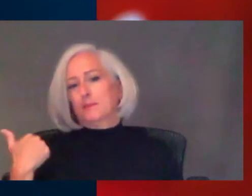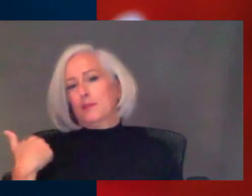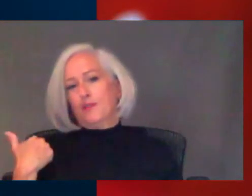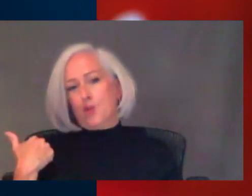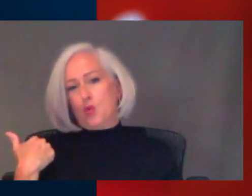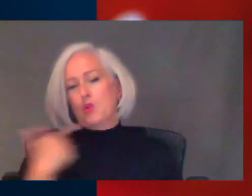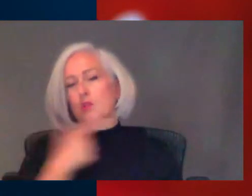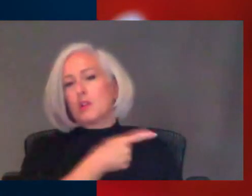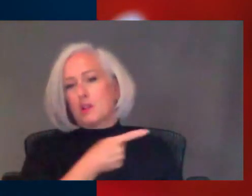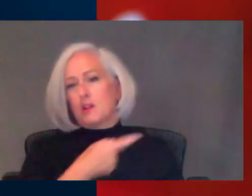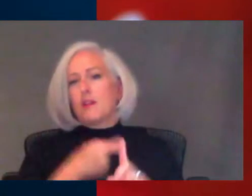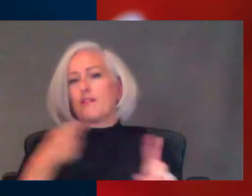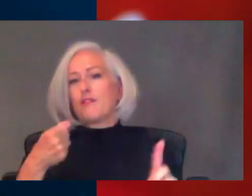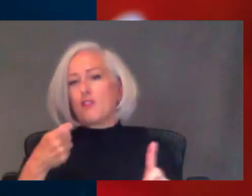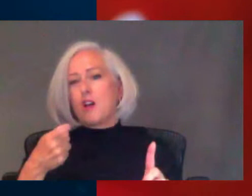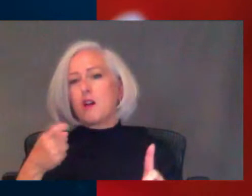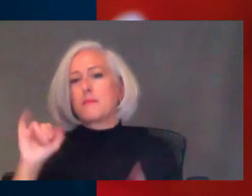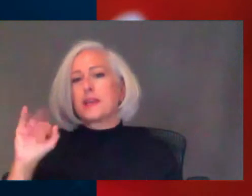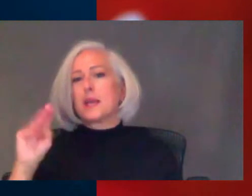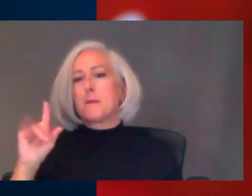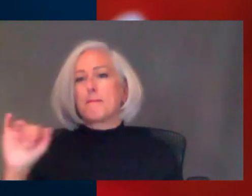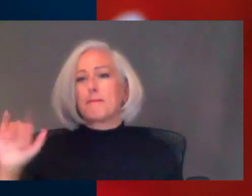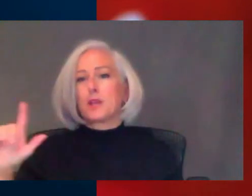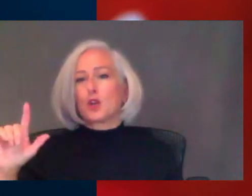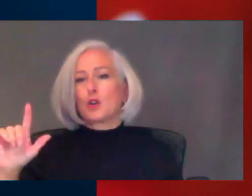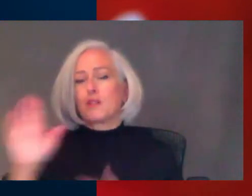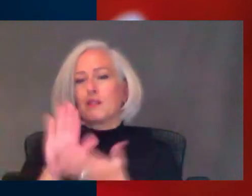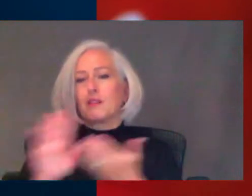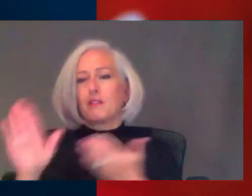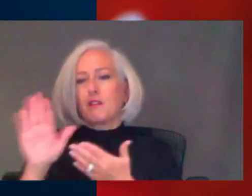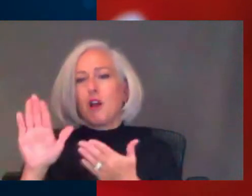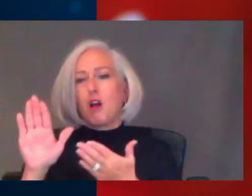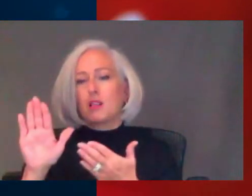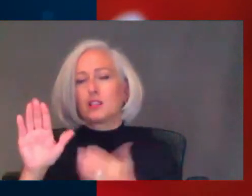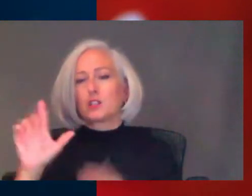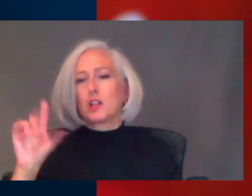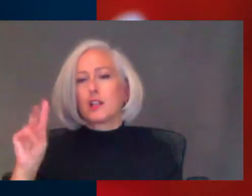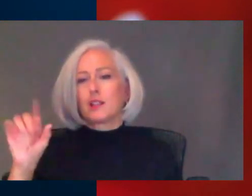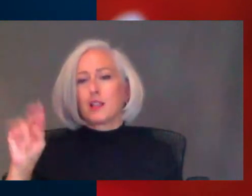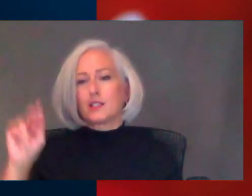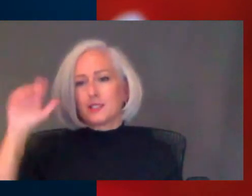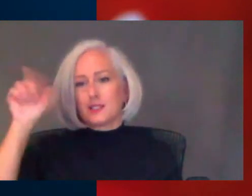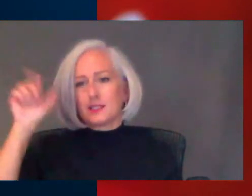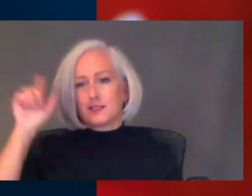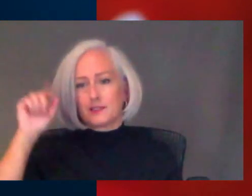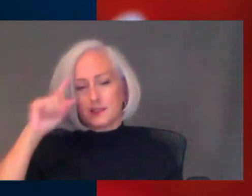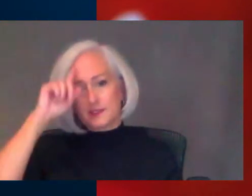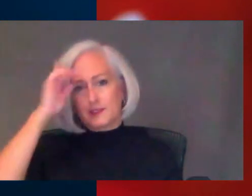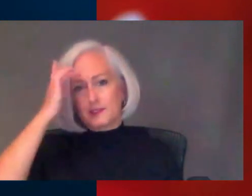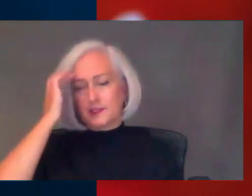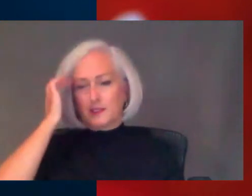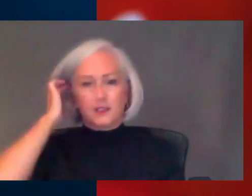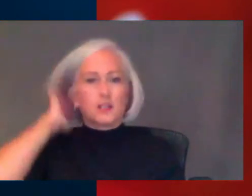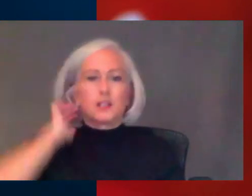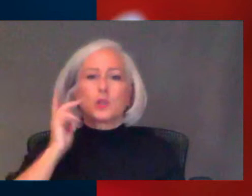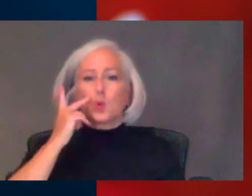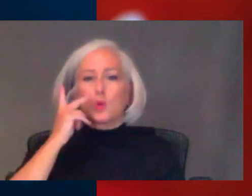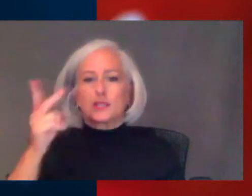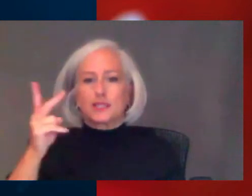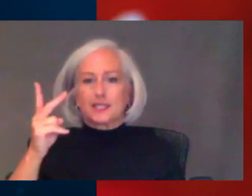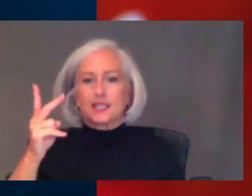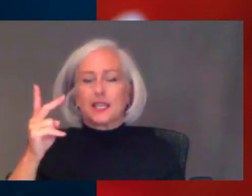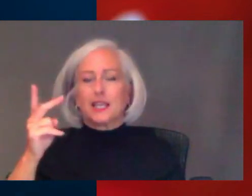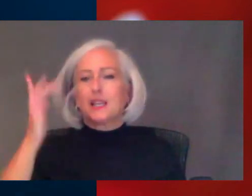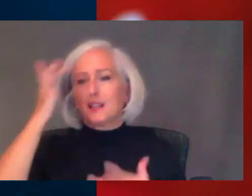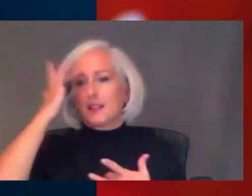contextualize what's kind of happening in your And when body. you wrap those antibodies around it, the virus gets neutralized. Yeah. It looks like Star Wars. I was thinking it looks like the Kansas City Chiefs'